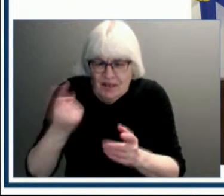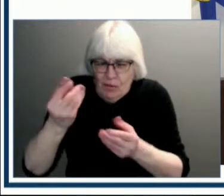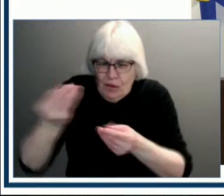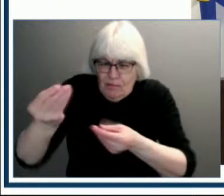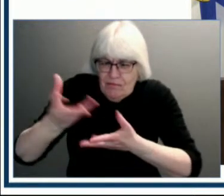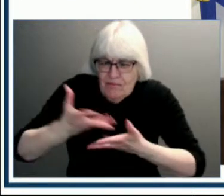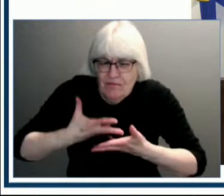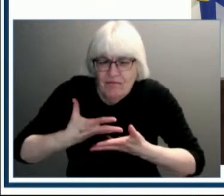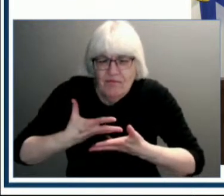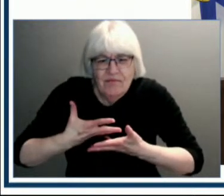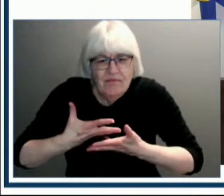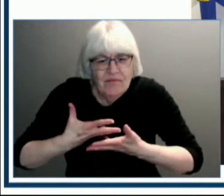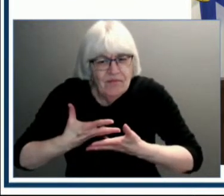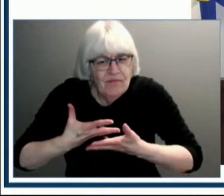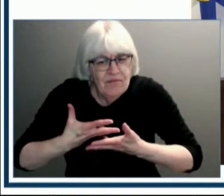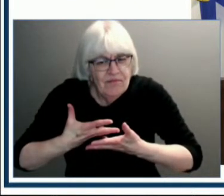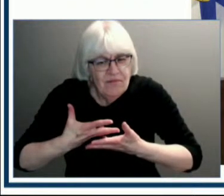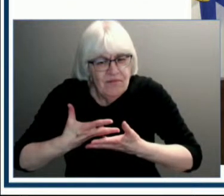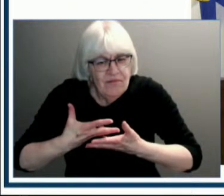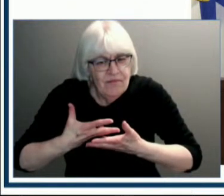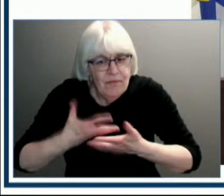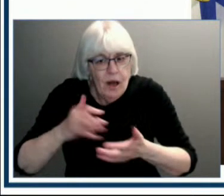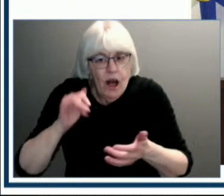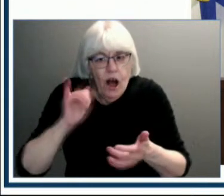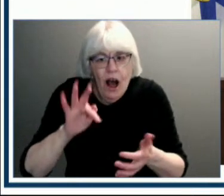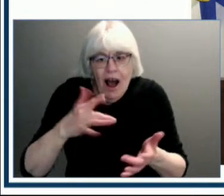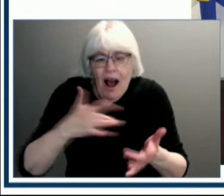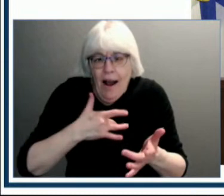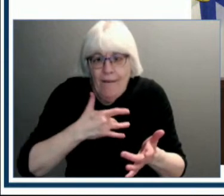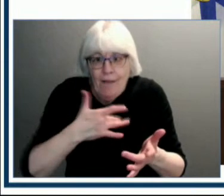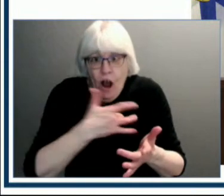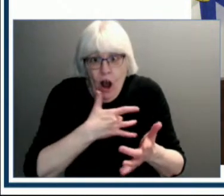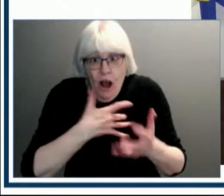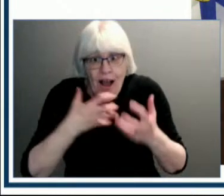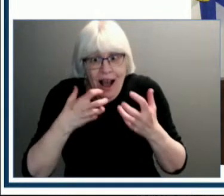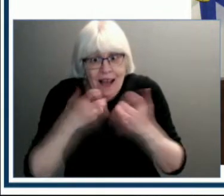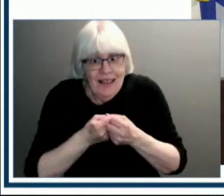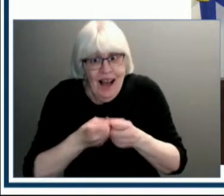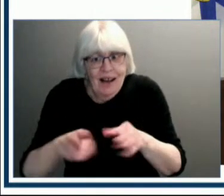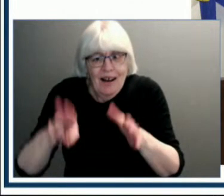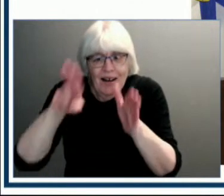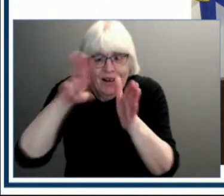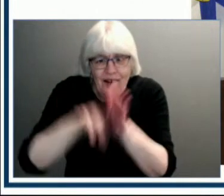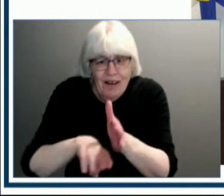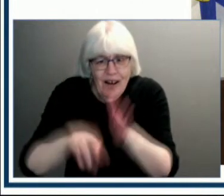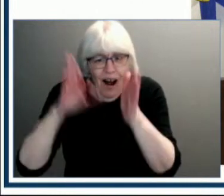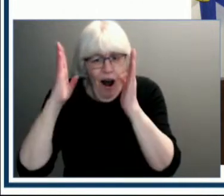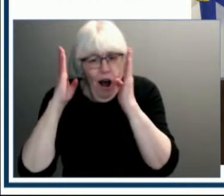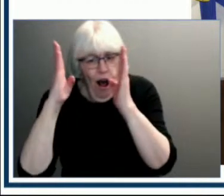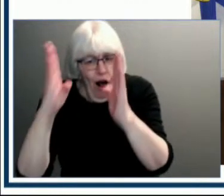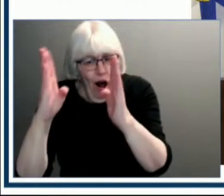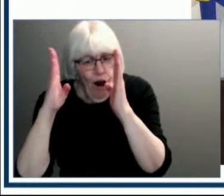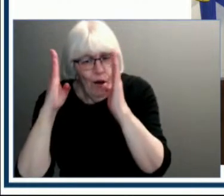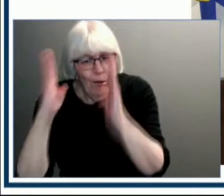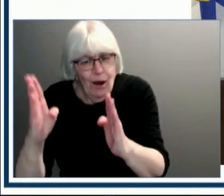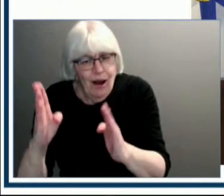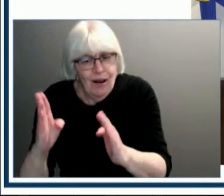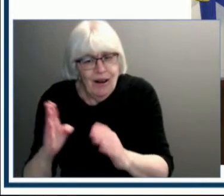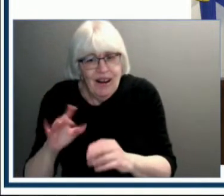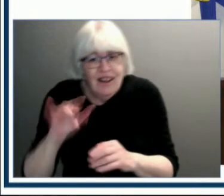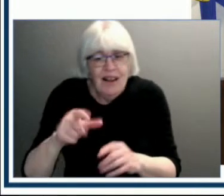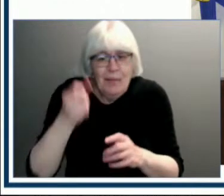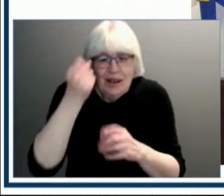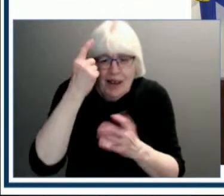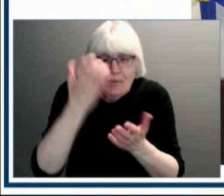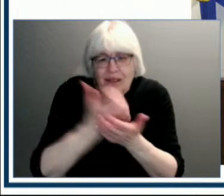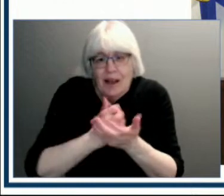being treated in the hallways. I understand there's long delays in transferring patients from elsewhere, and that there's